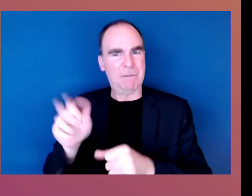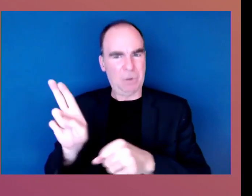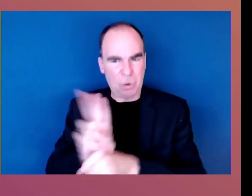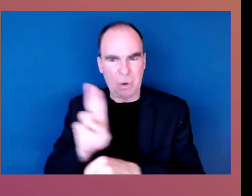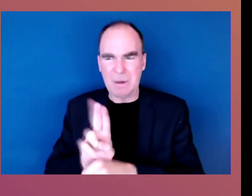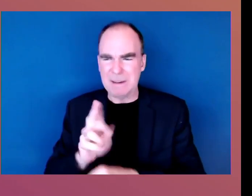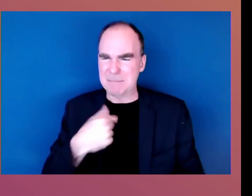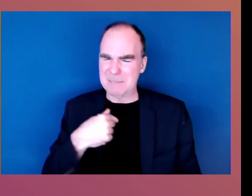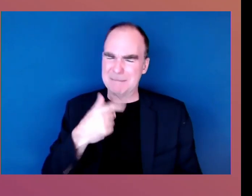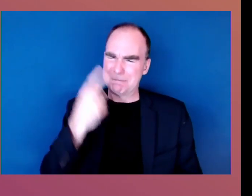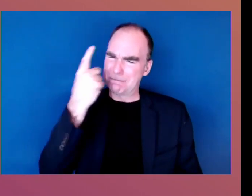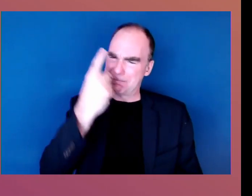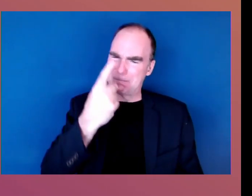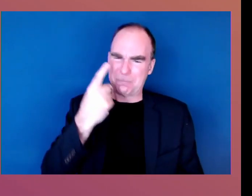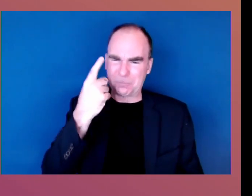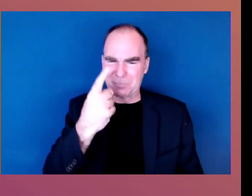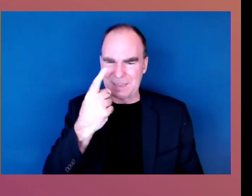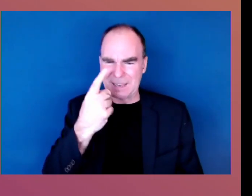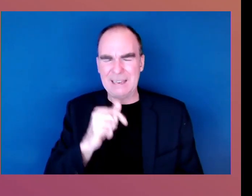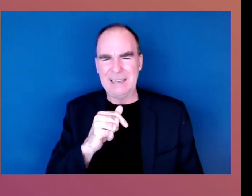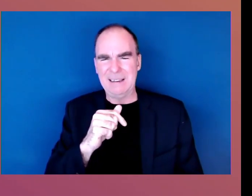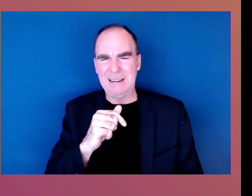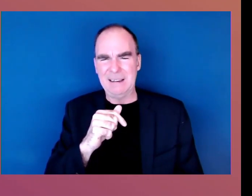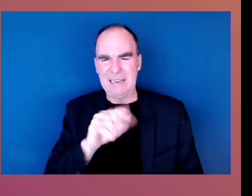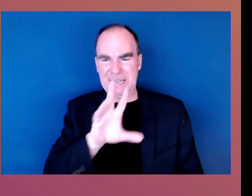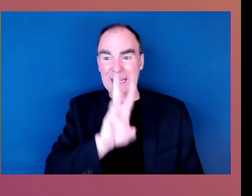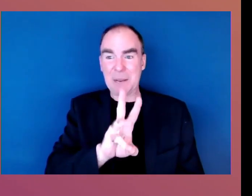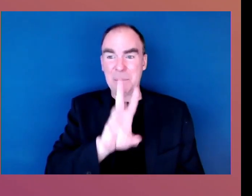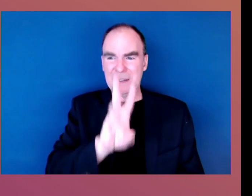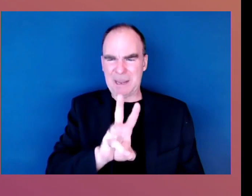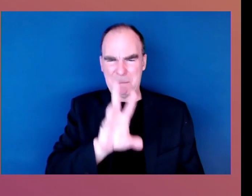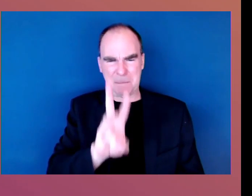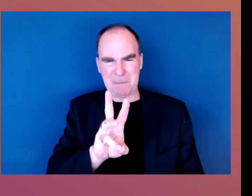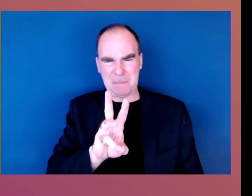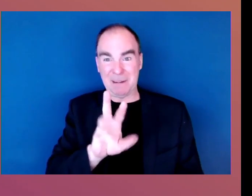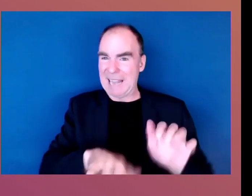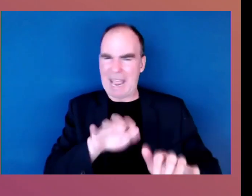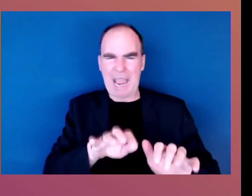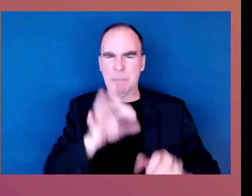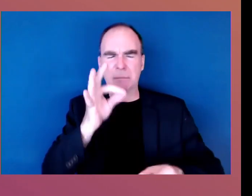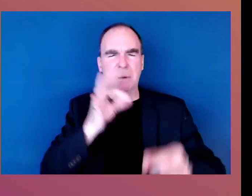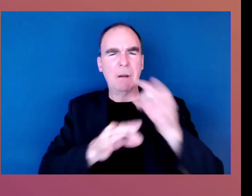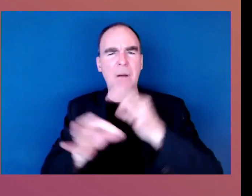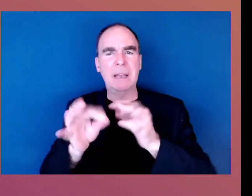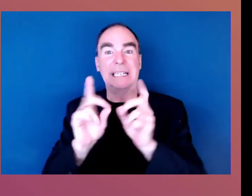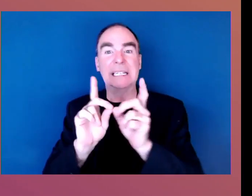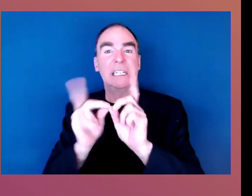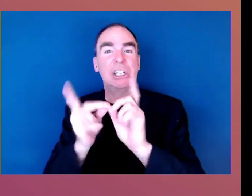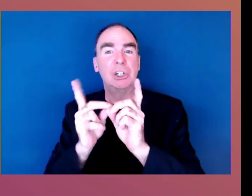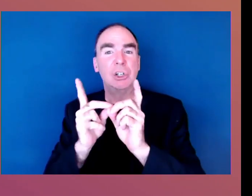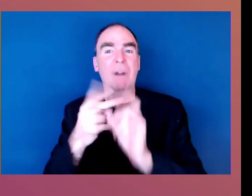using the display, it used synthesized voice. That dramatically simplified my own